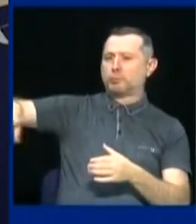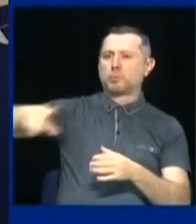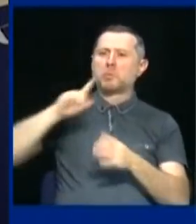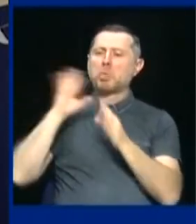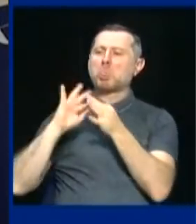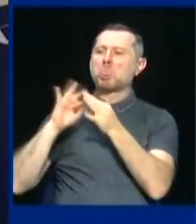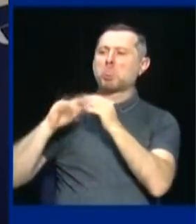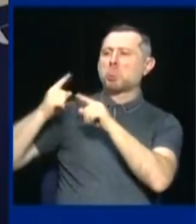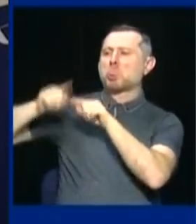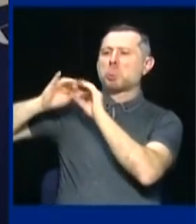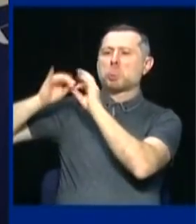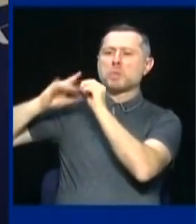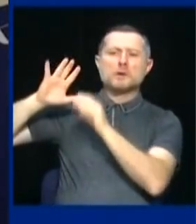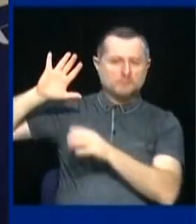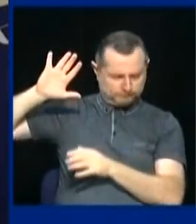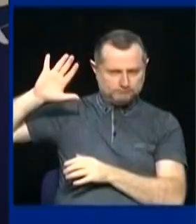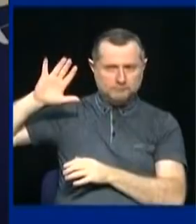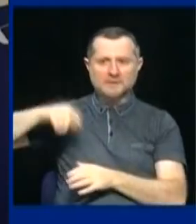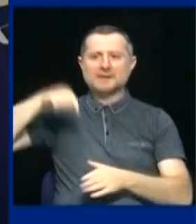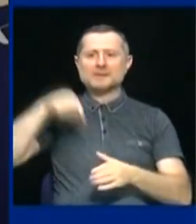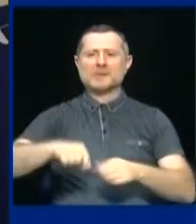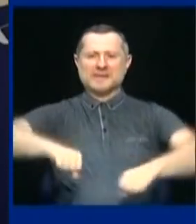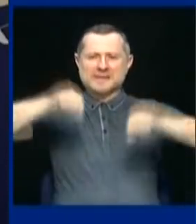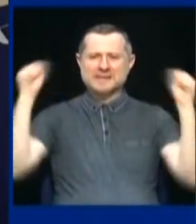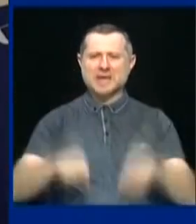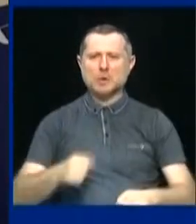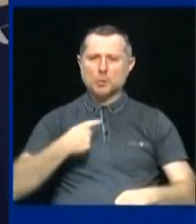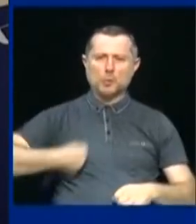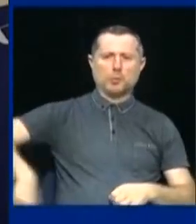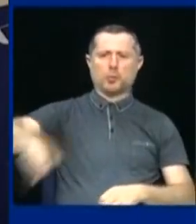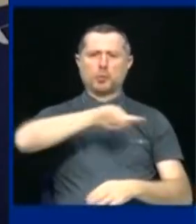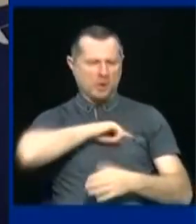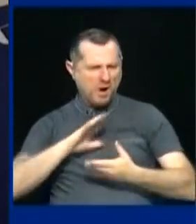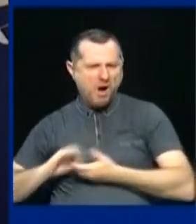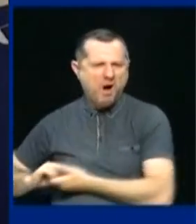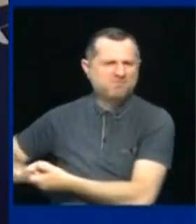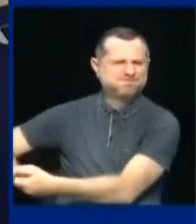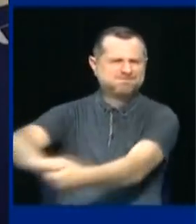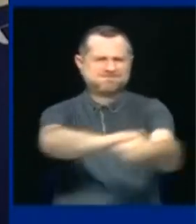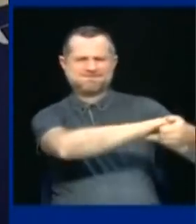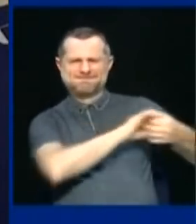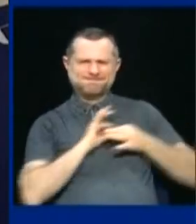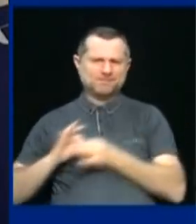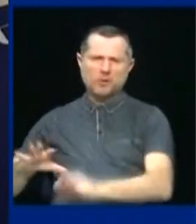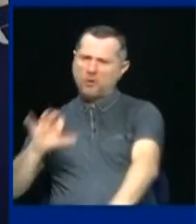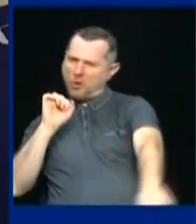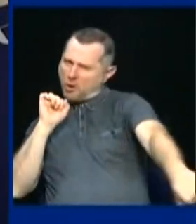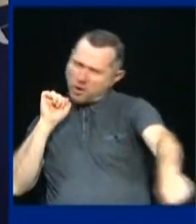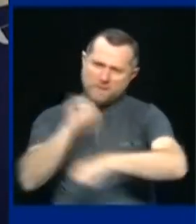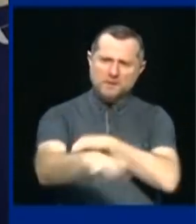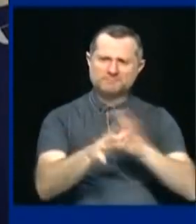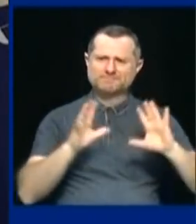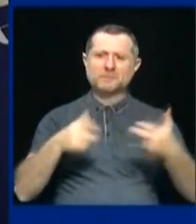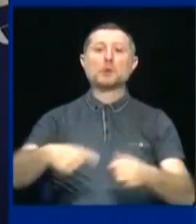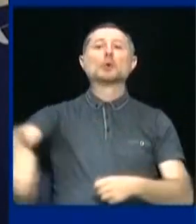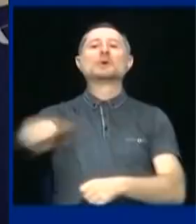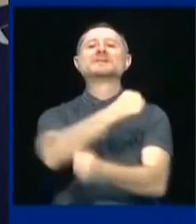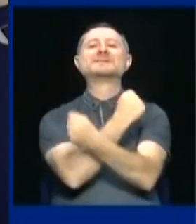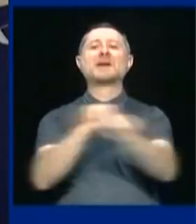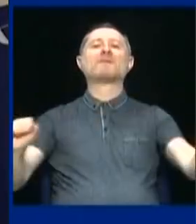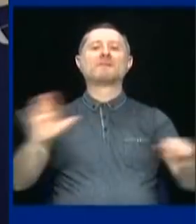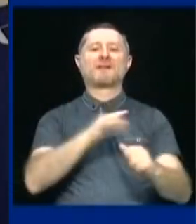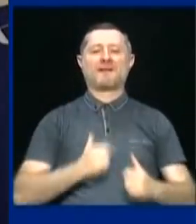you unified and you rose and you overcame. And you saved lives. And that